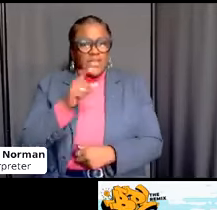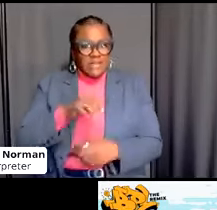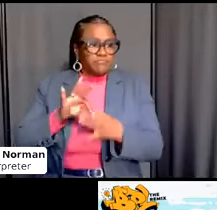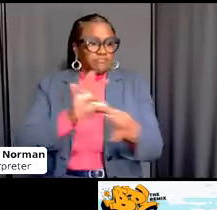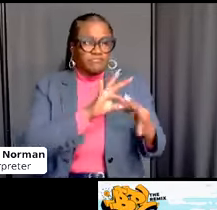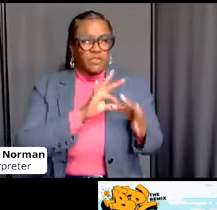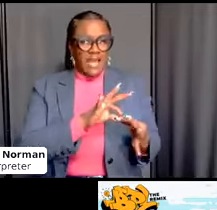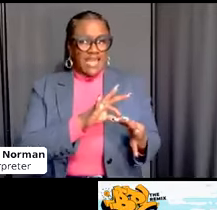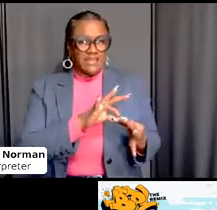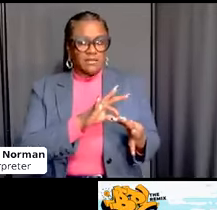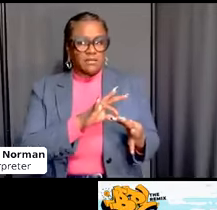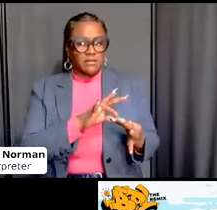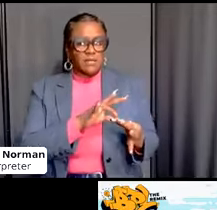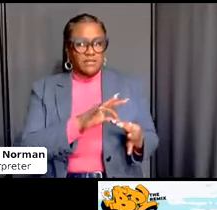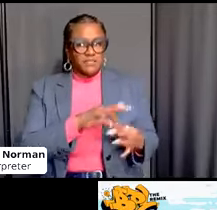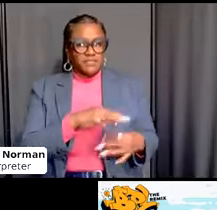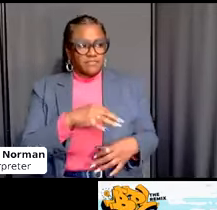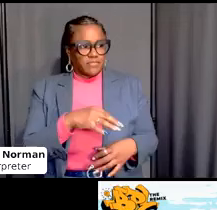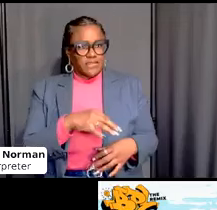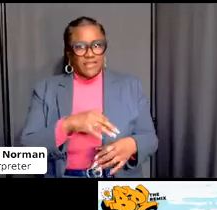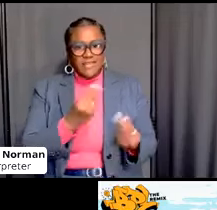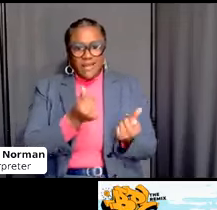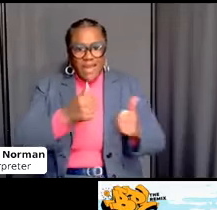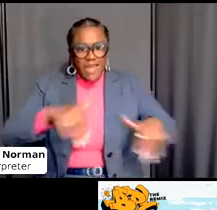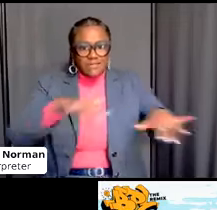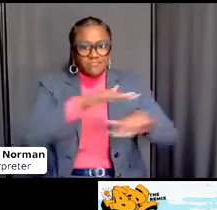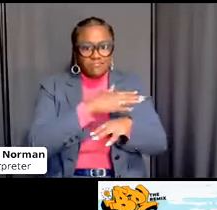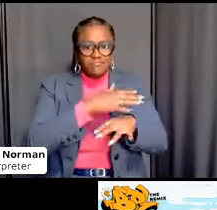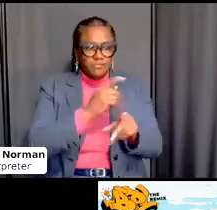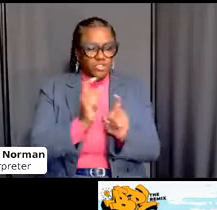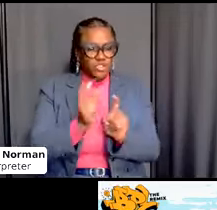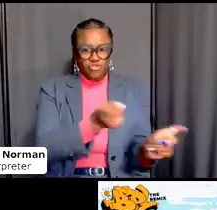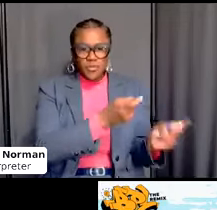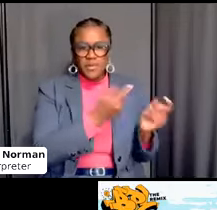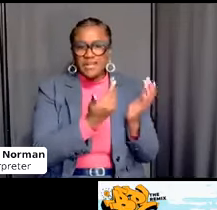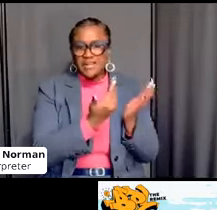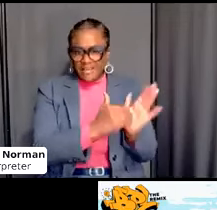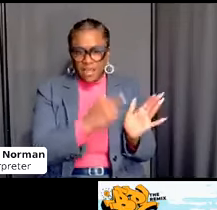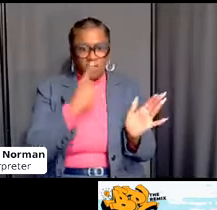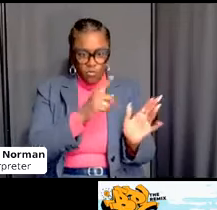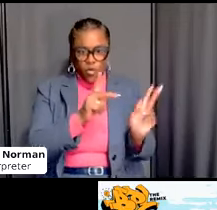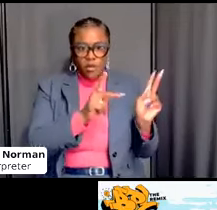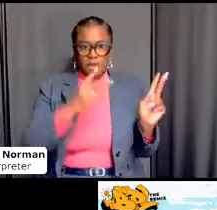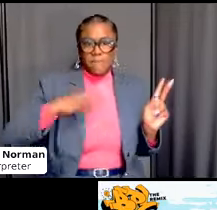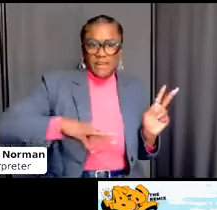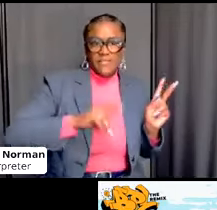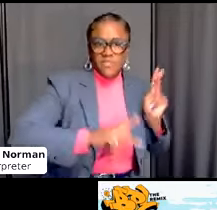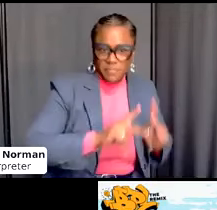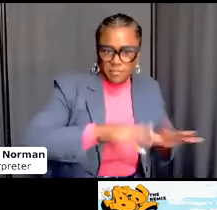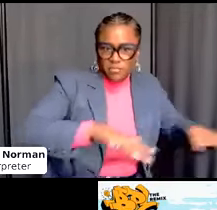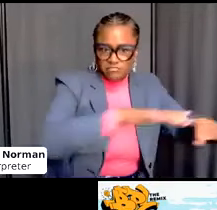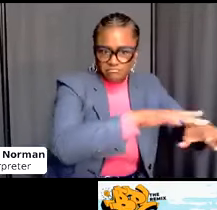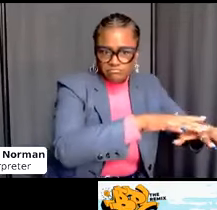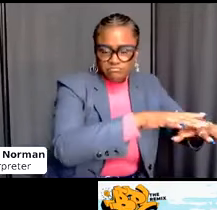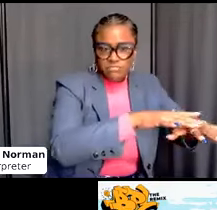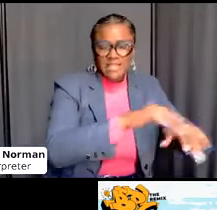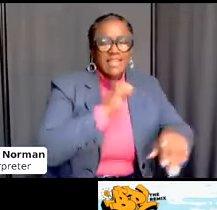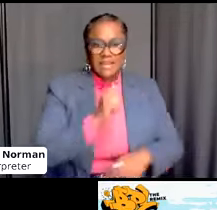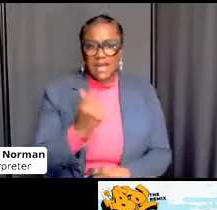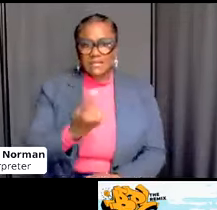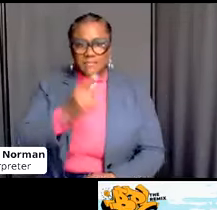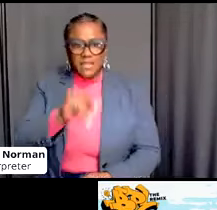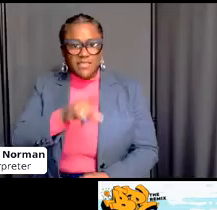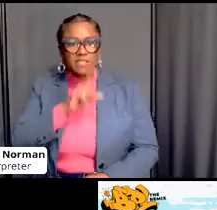ordered under redistribution of land and wealth for the benefit of the masses of people, and not something that's really what